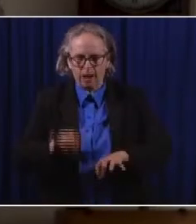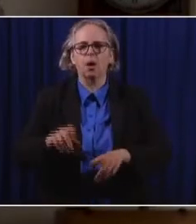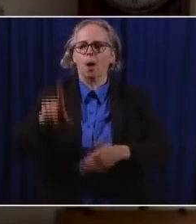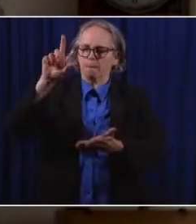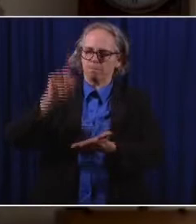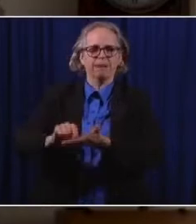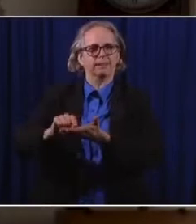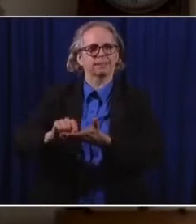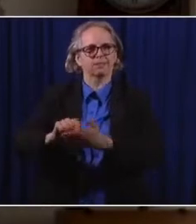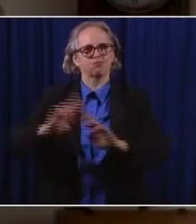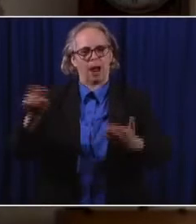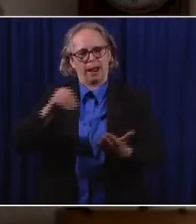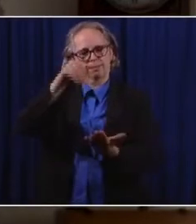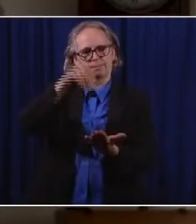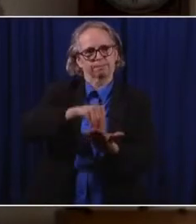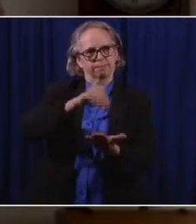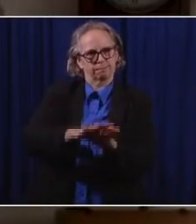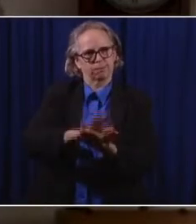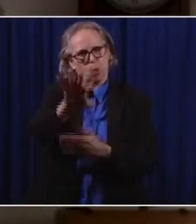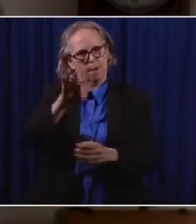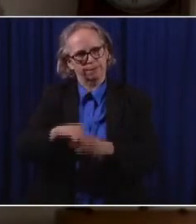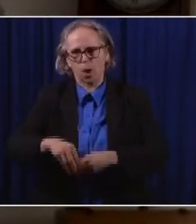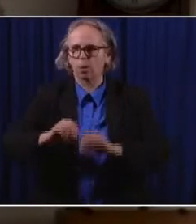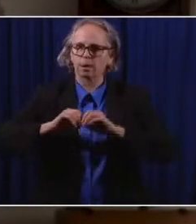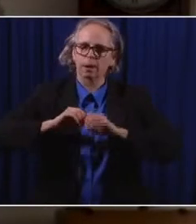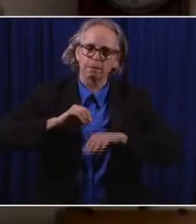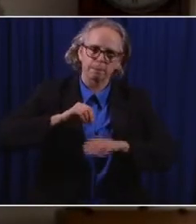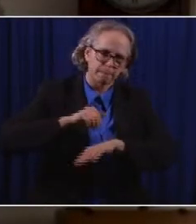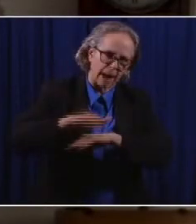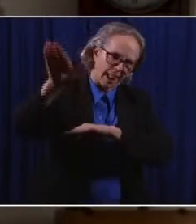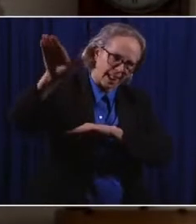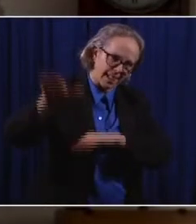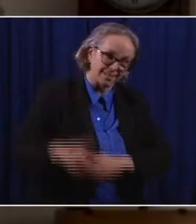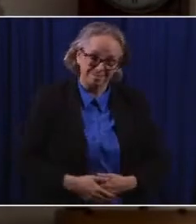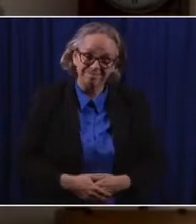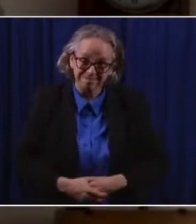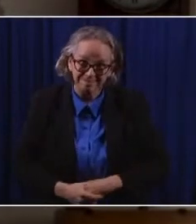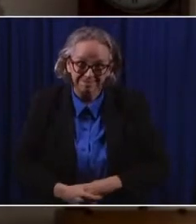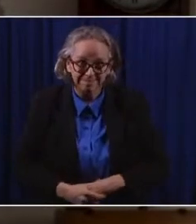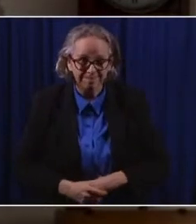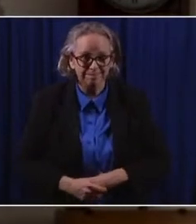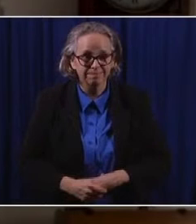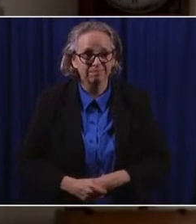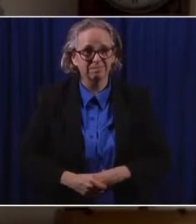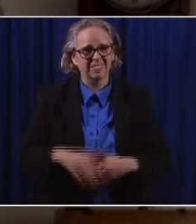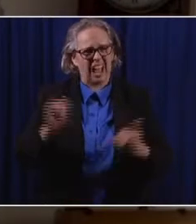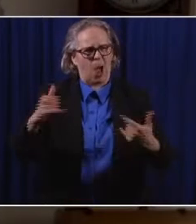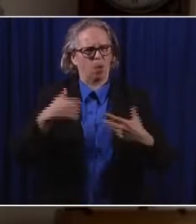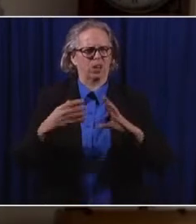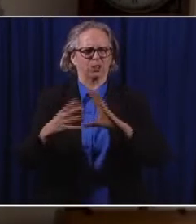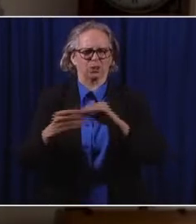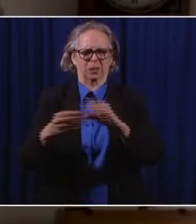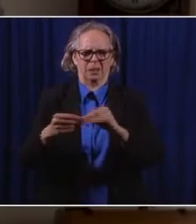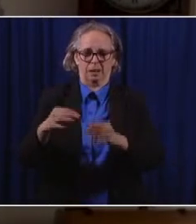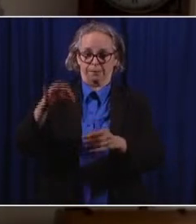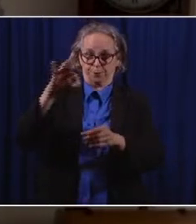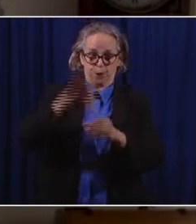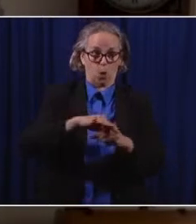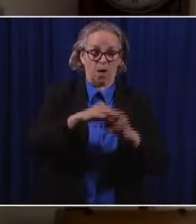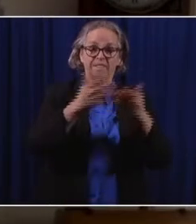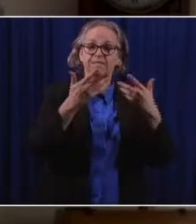Finally, I want to address what happens after the election. One of the things we've done well throughout our history is the transfer of